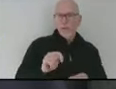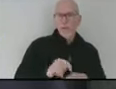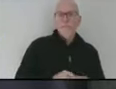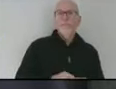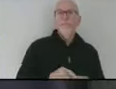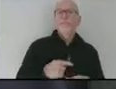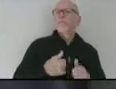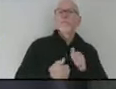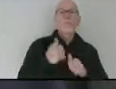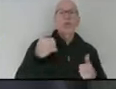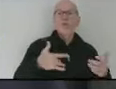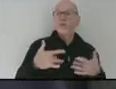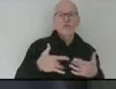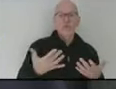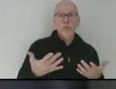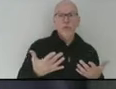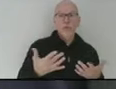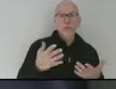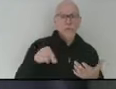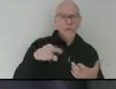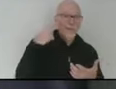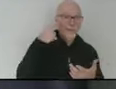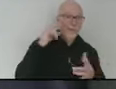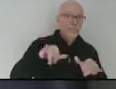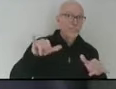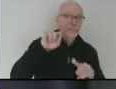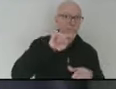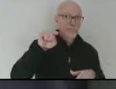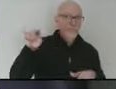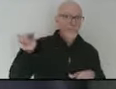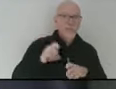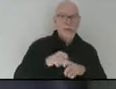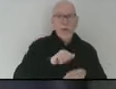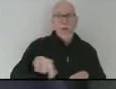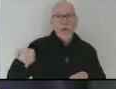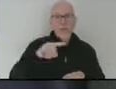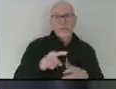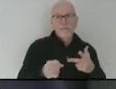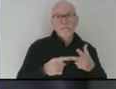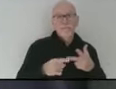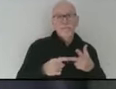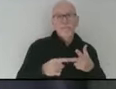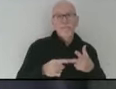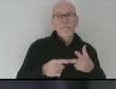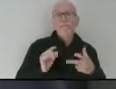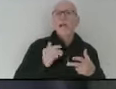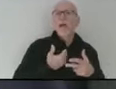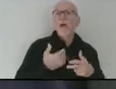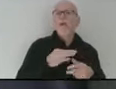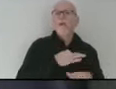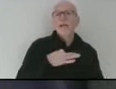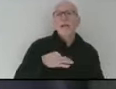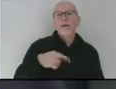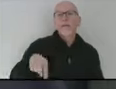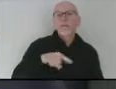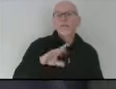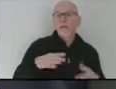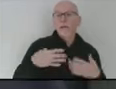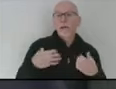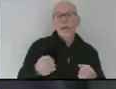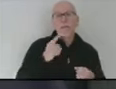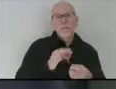me the most, and what you're hearing pretty consistently from all of us, is that the health of our team members is most important. So